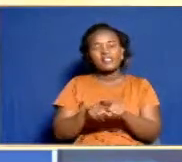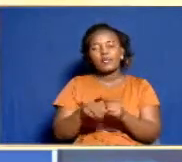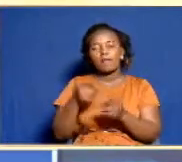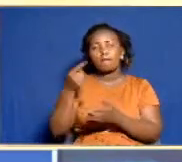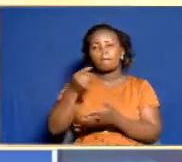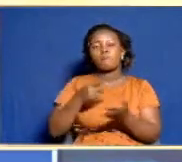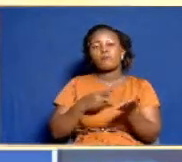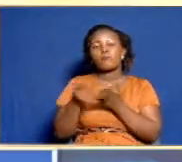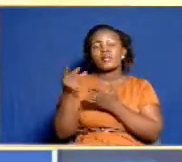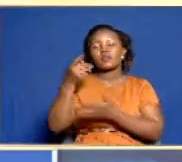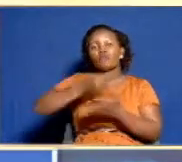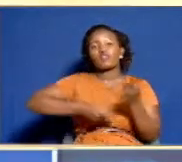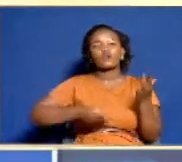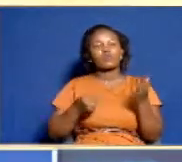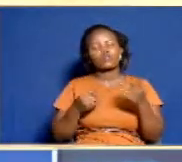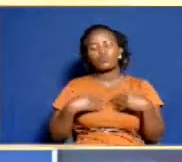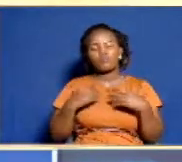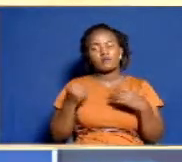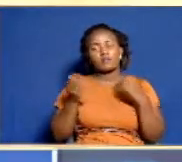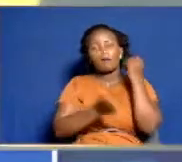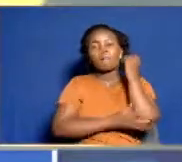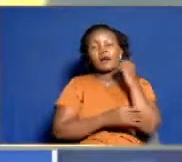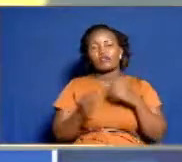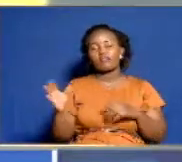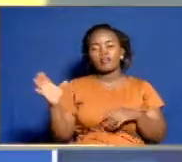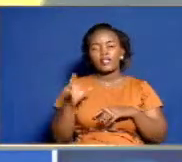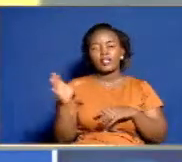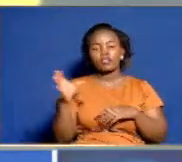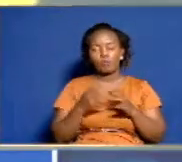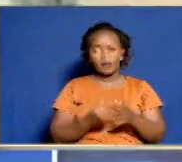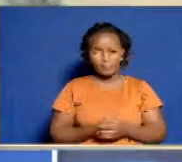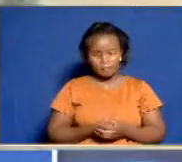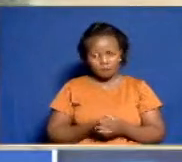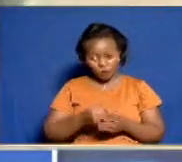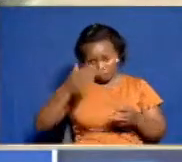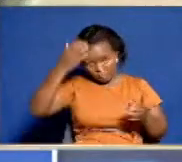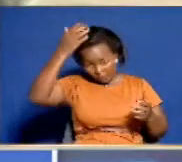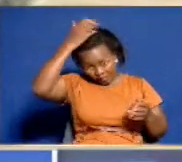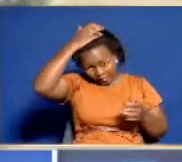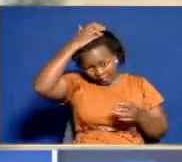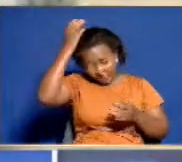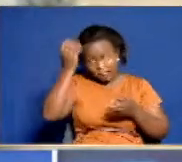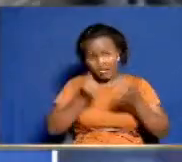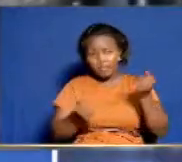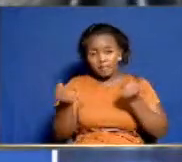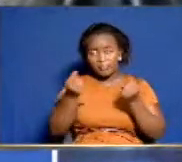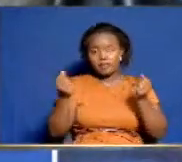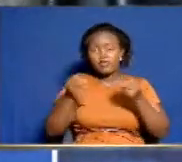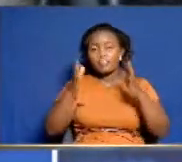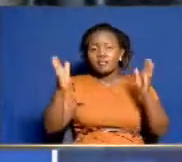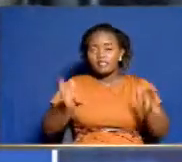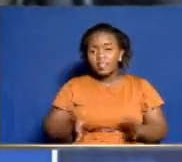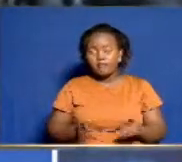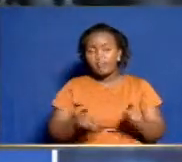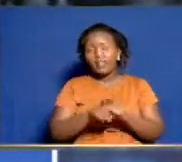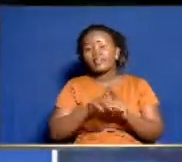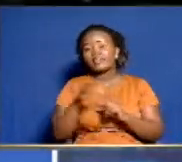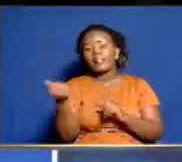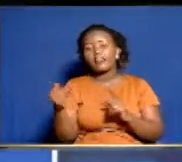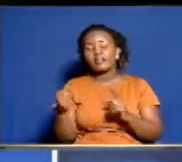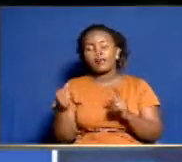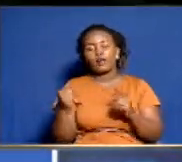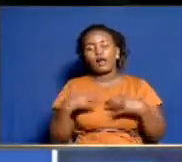juu, alafu unaona hiyo itakuwa mbaya sana kwa customers. For taxi drivers, curio businesses, among the several indirect dependents of